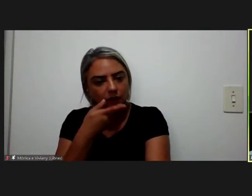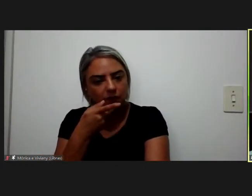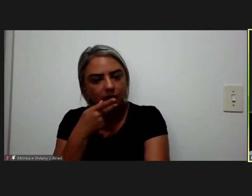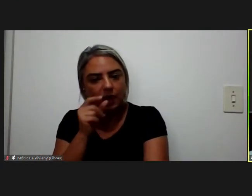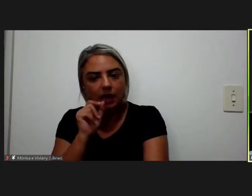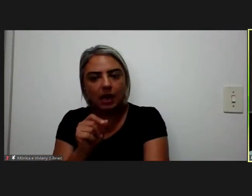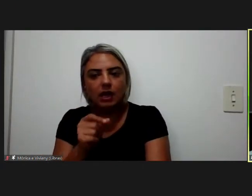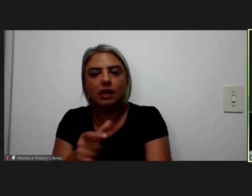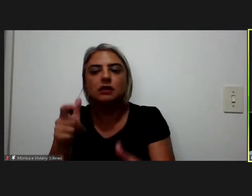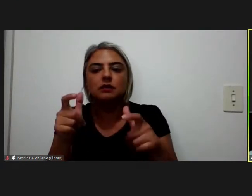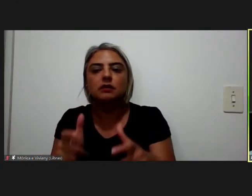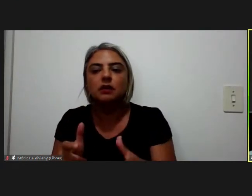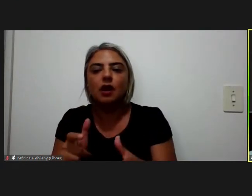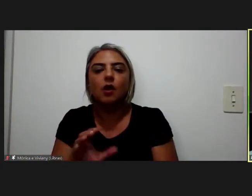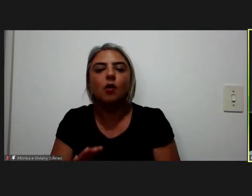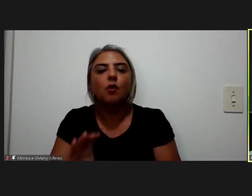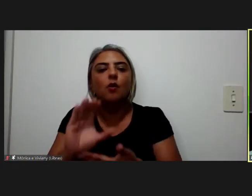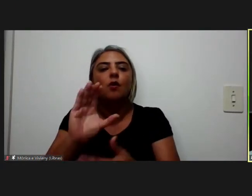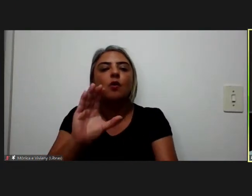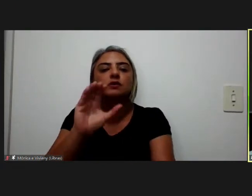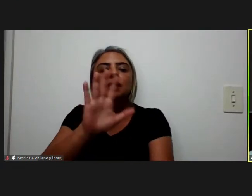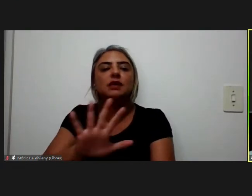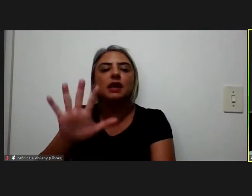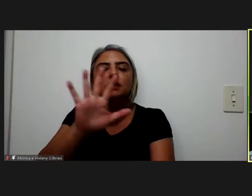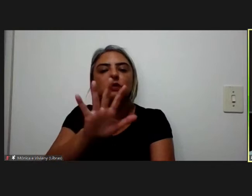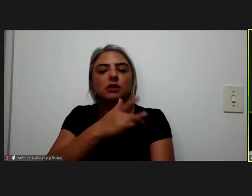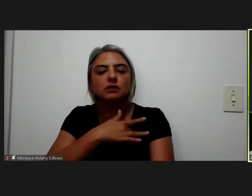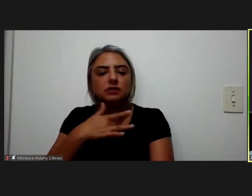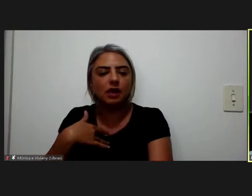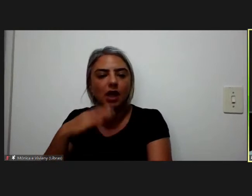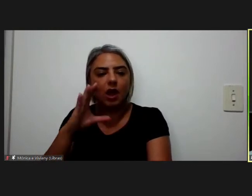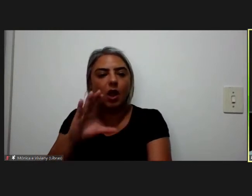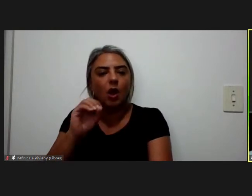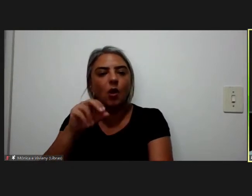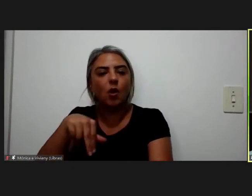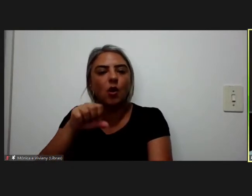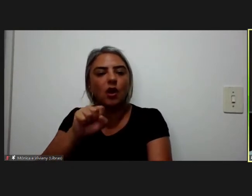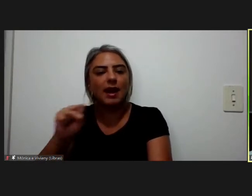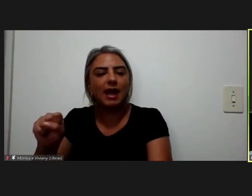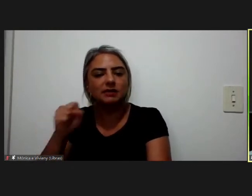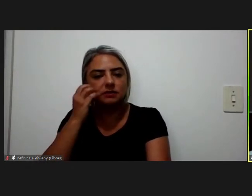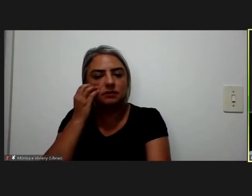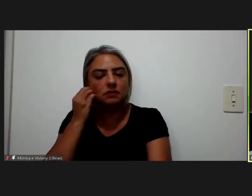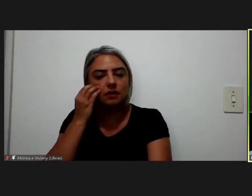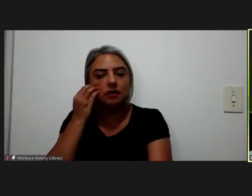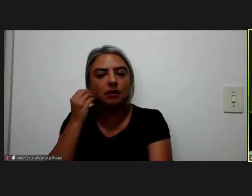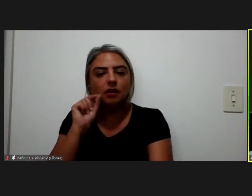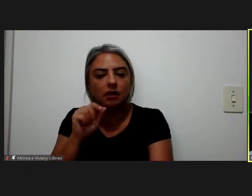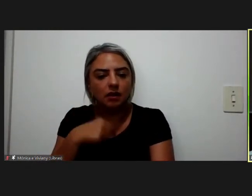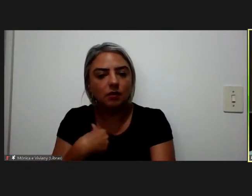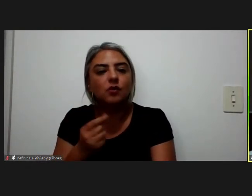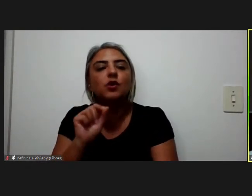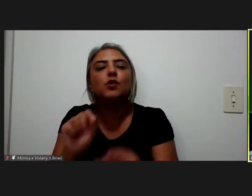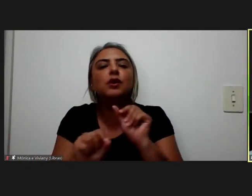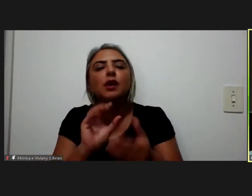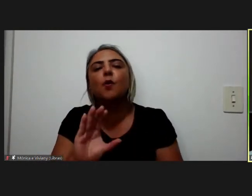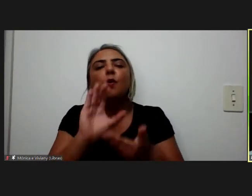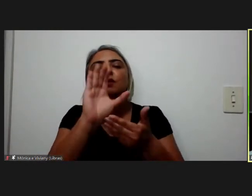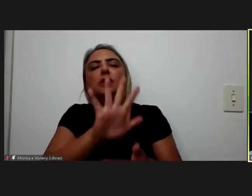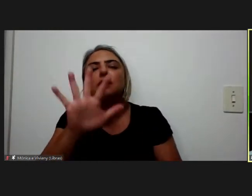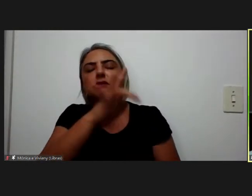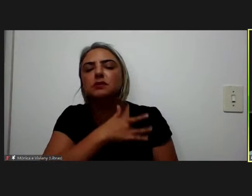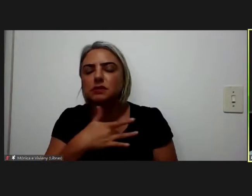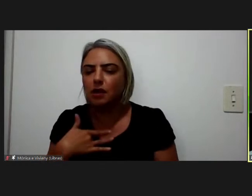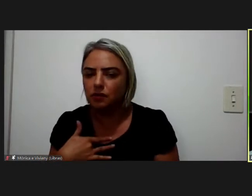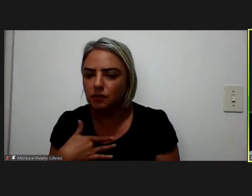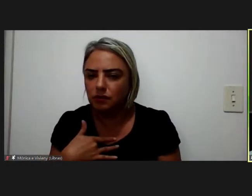would like to bring this place, the National Council of Health, to put the participants to know what is the